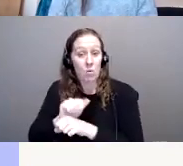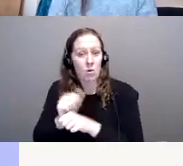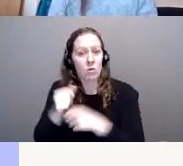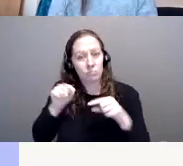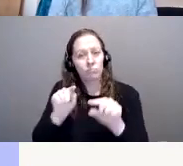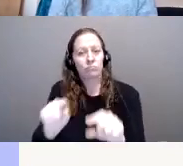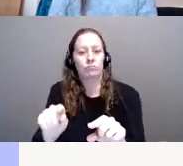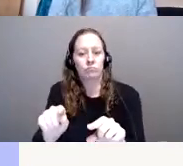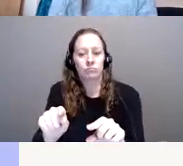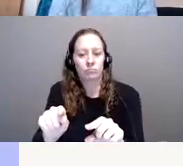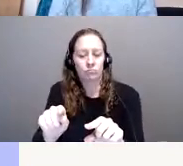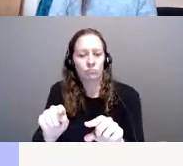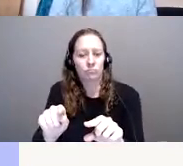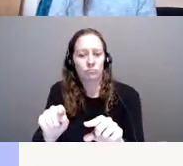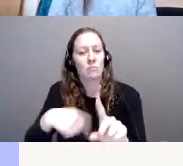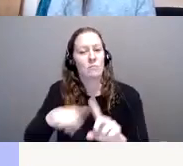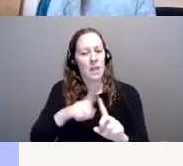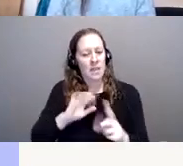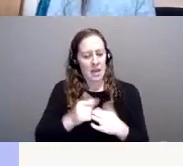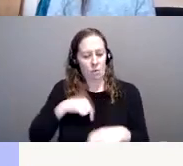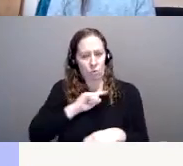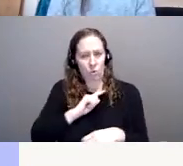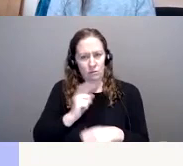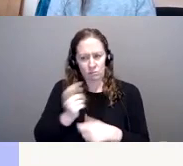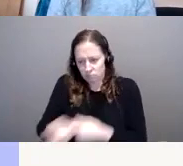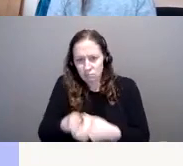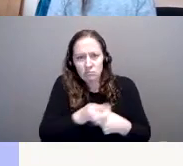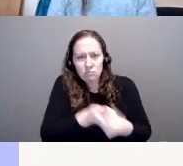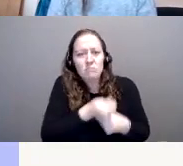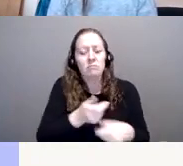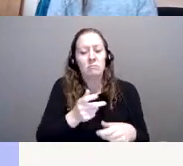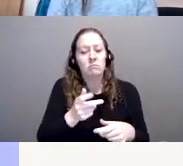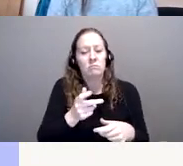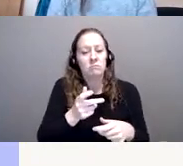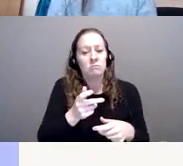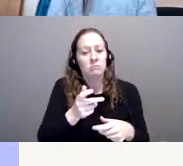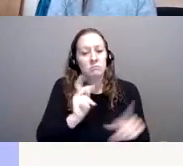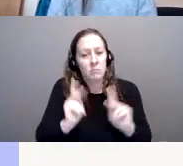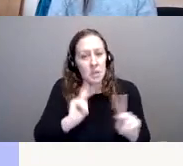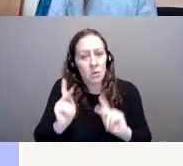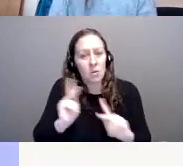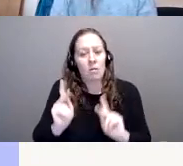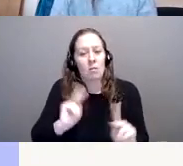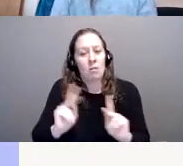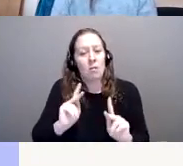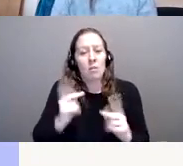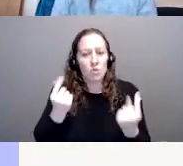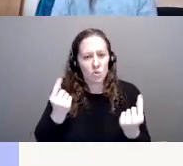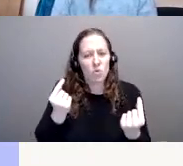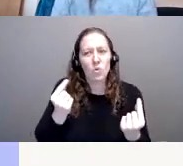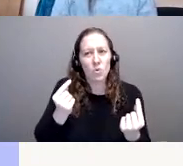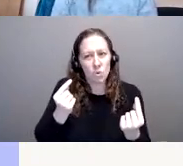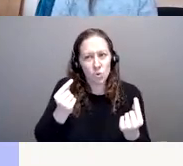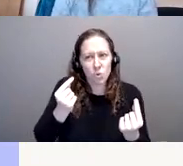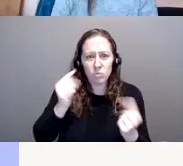doing around our strategy of engagement around getting people involved to speak up and